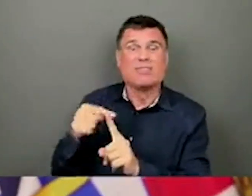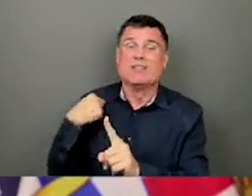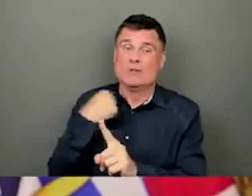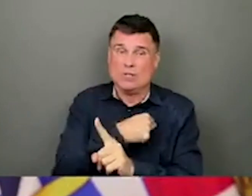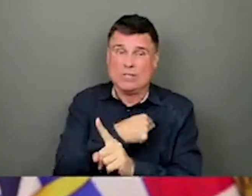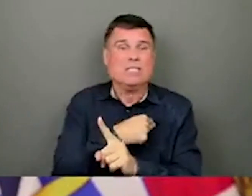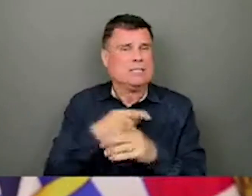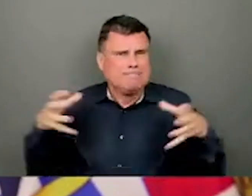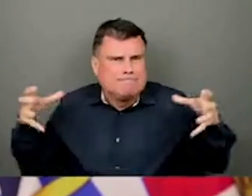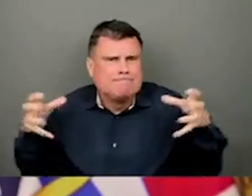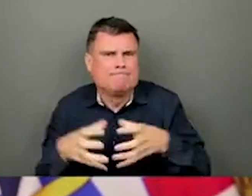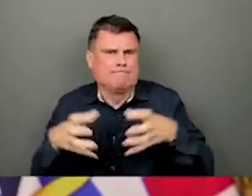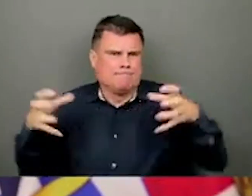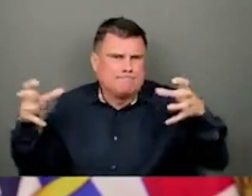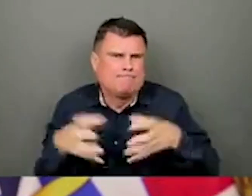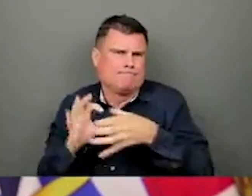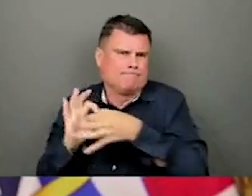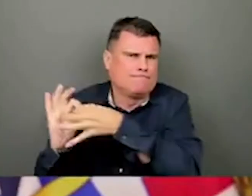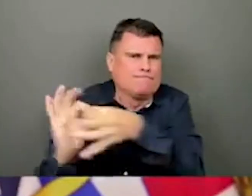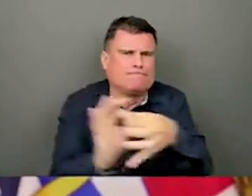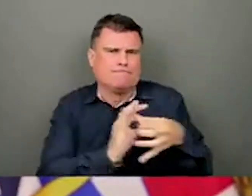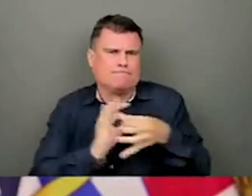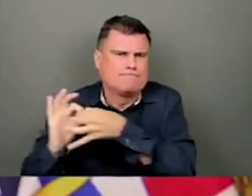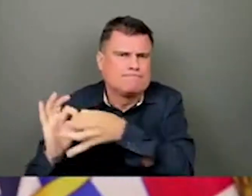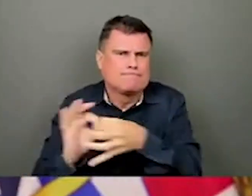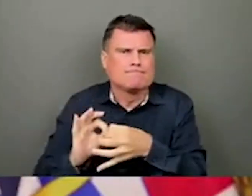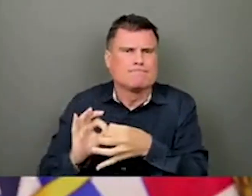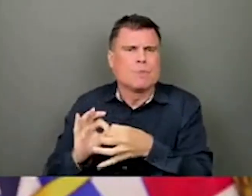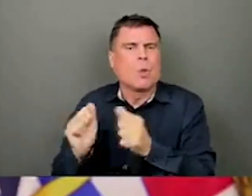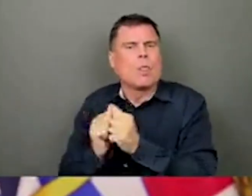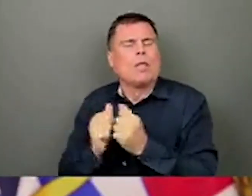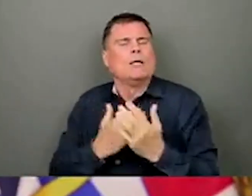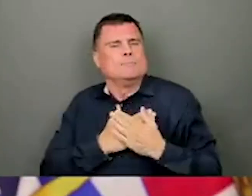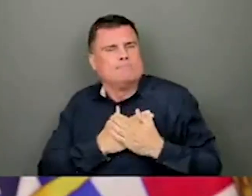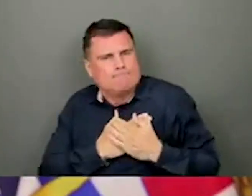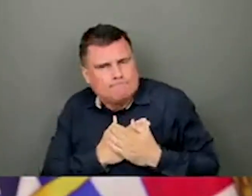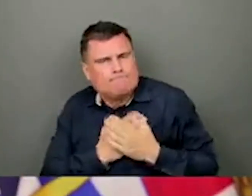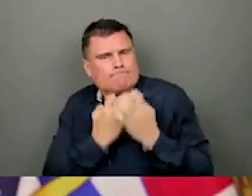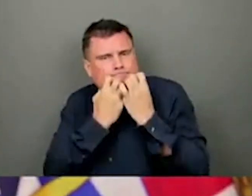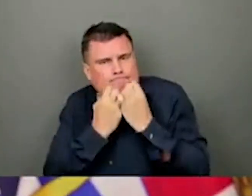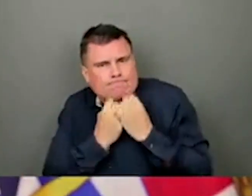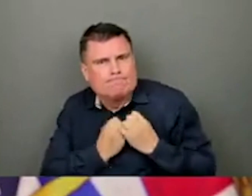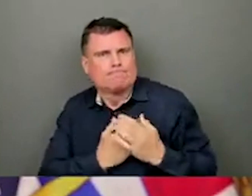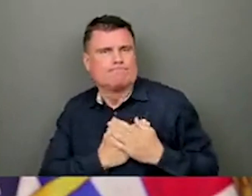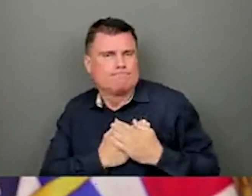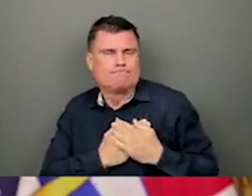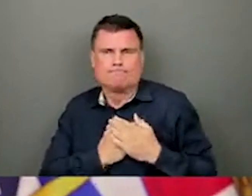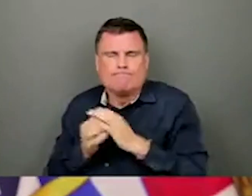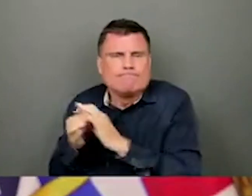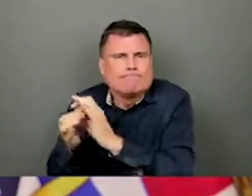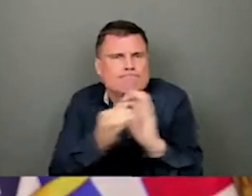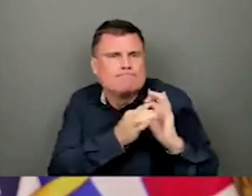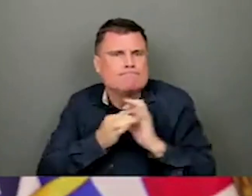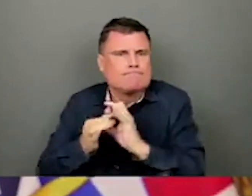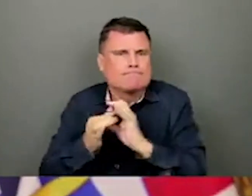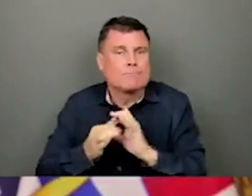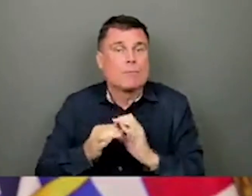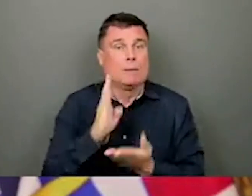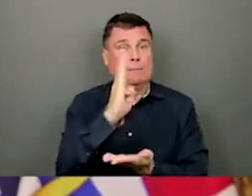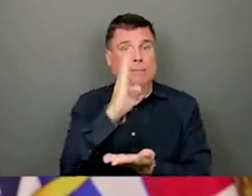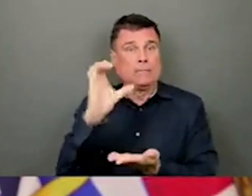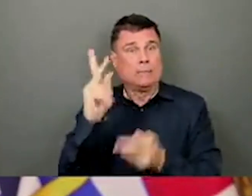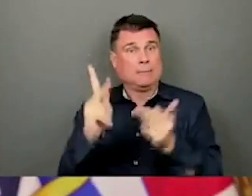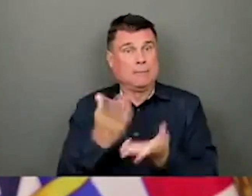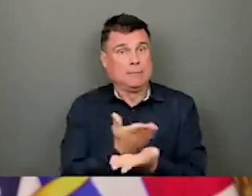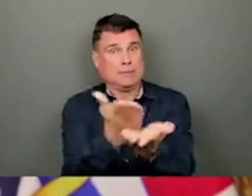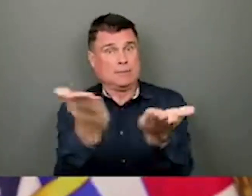united, with compassion and with kindness. And British Columbians continue to demonstrate their strong resolve to